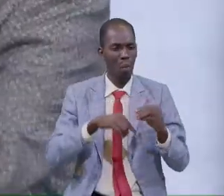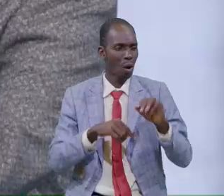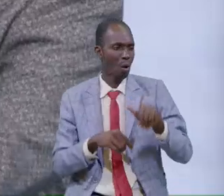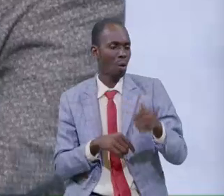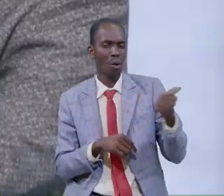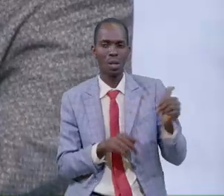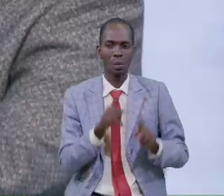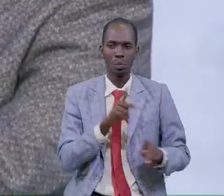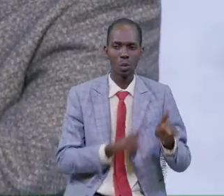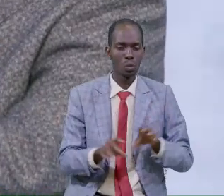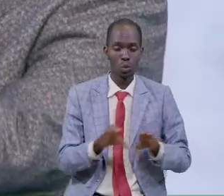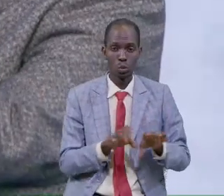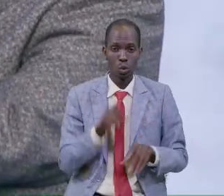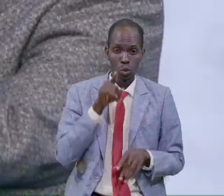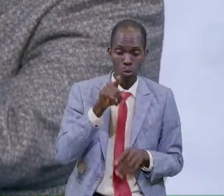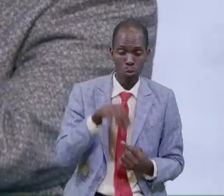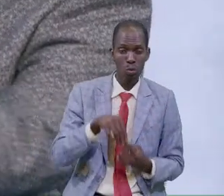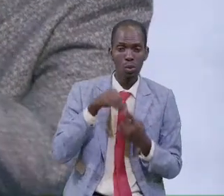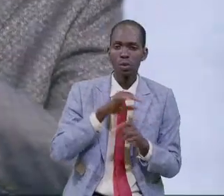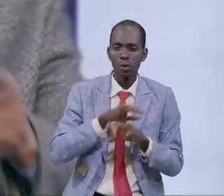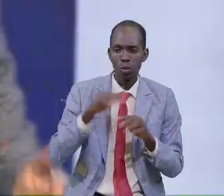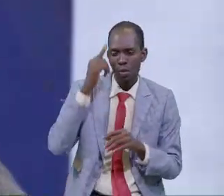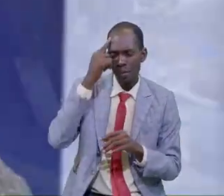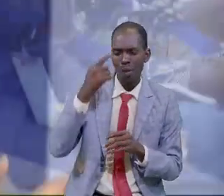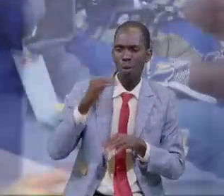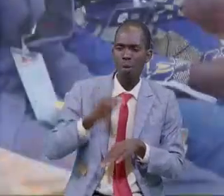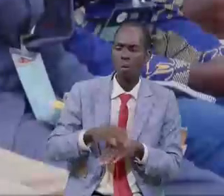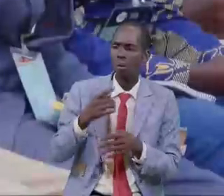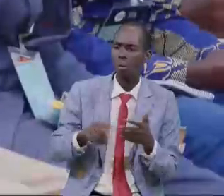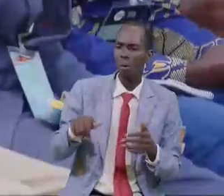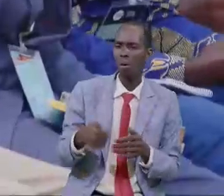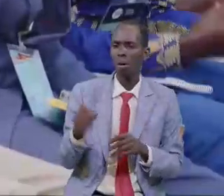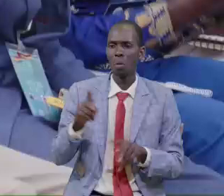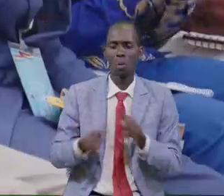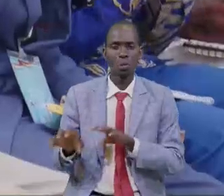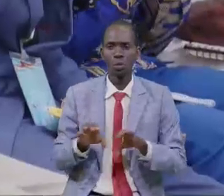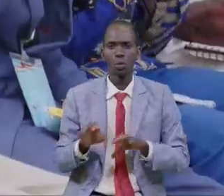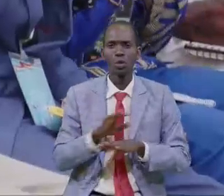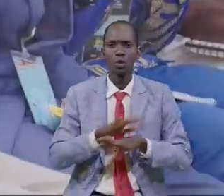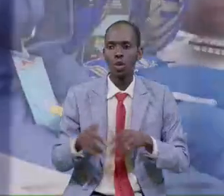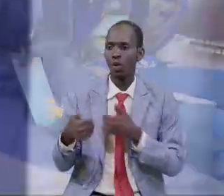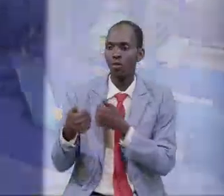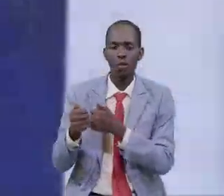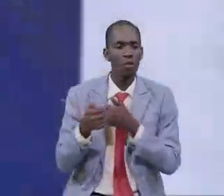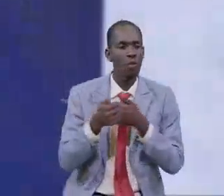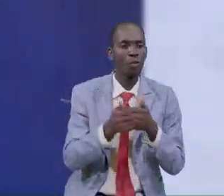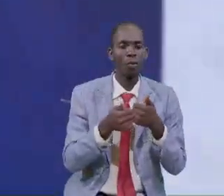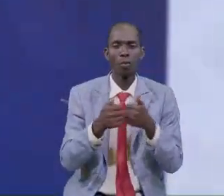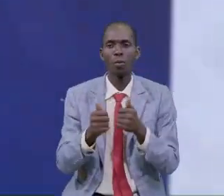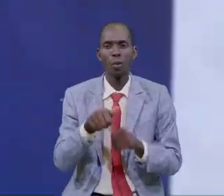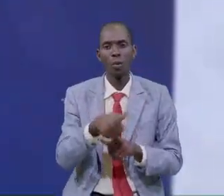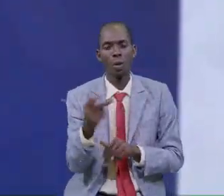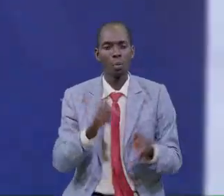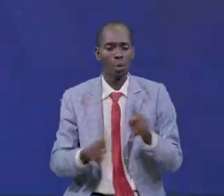about what other people do. Don't think about what other people do. Don't follow their action. You make up